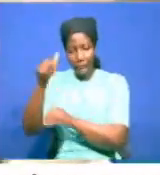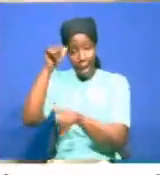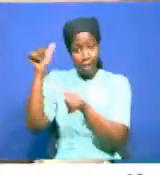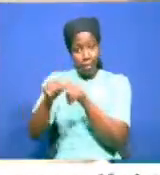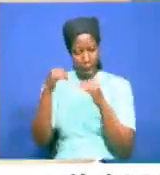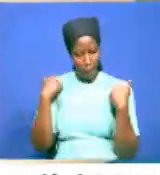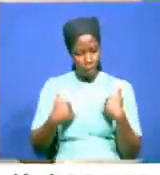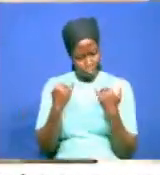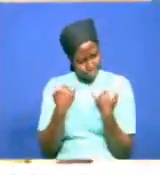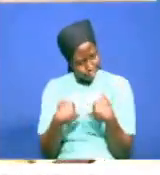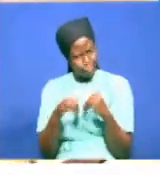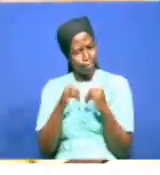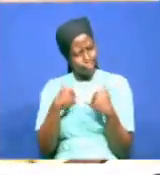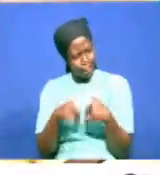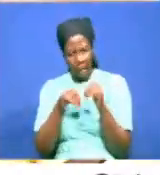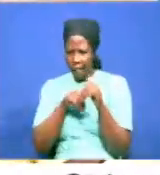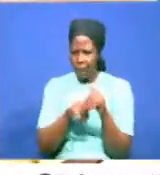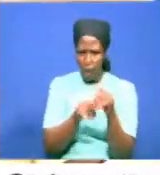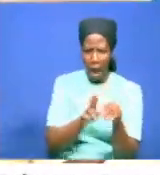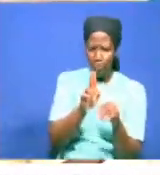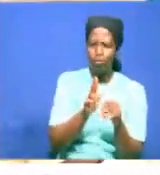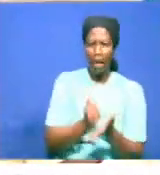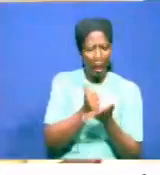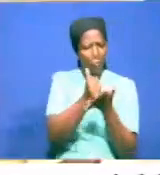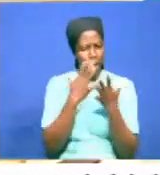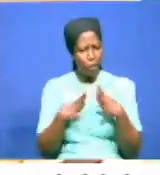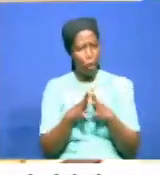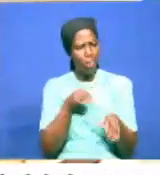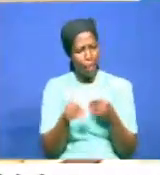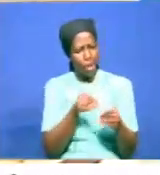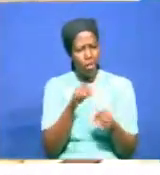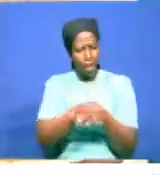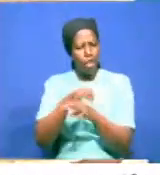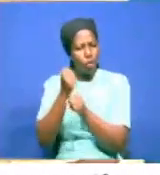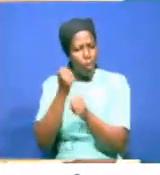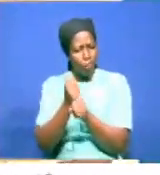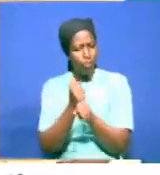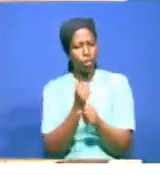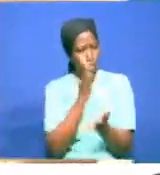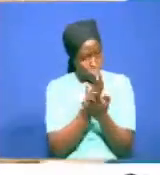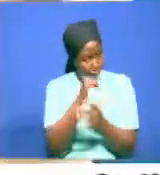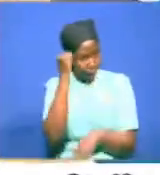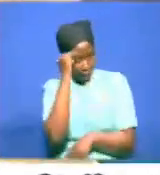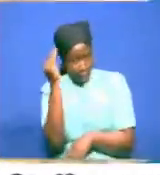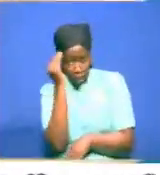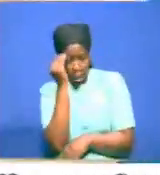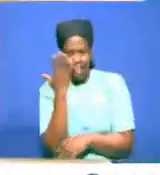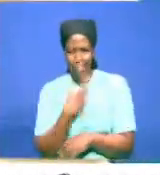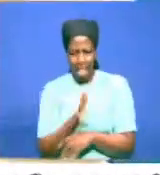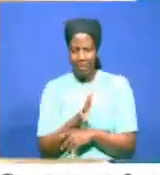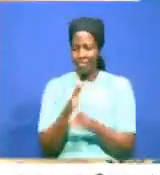make a follow-up for some people to be employed. You know, they had papers and they had disabilities. They are not employed. And I was just told